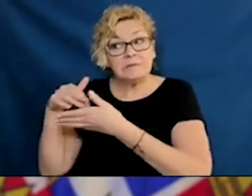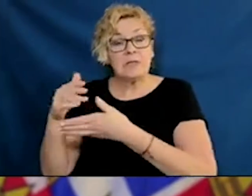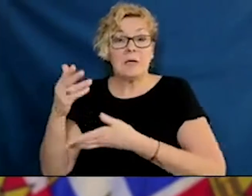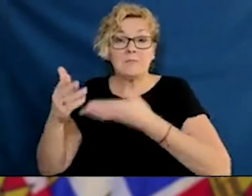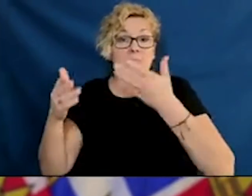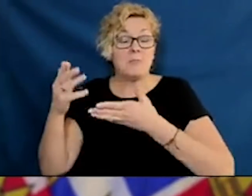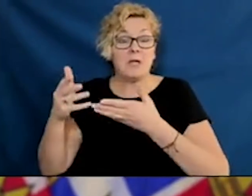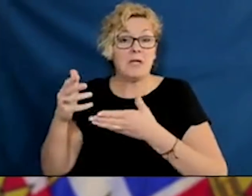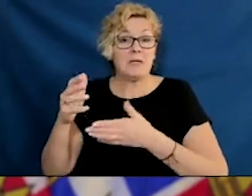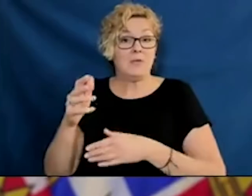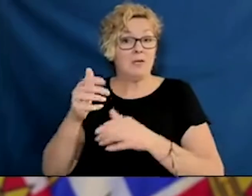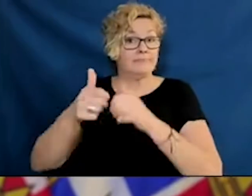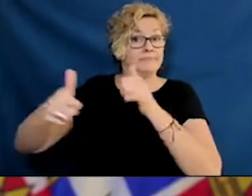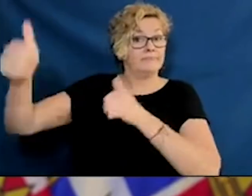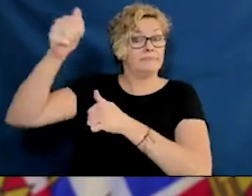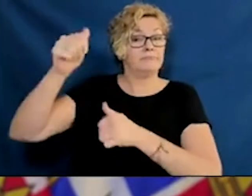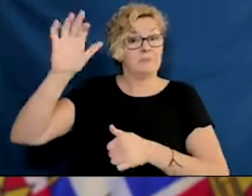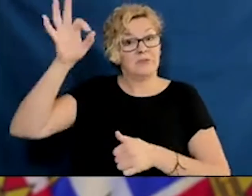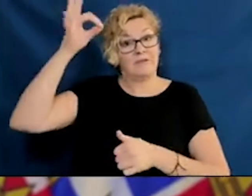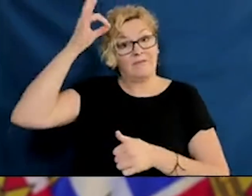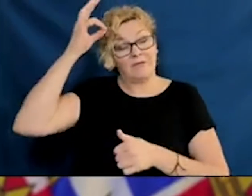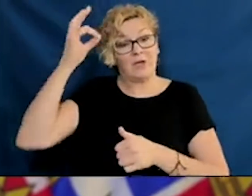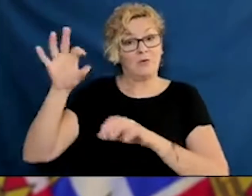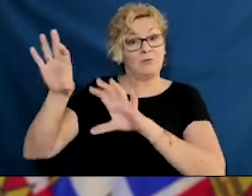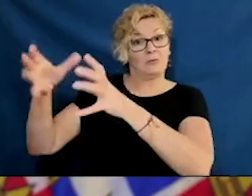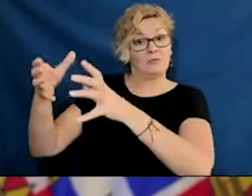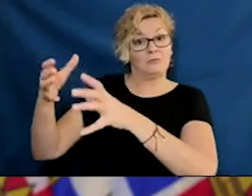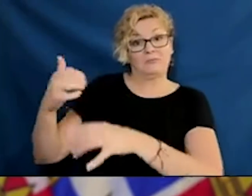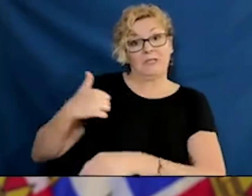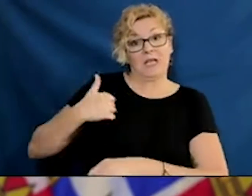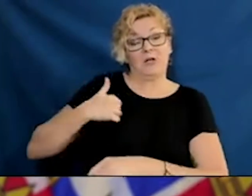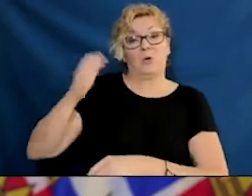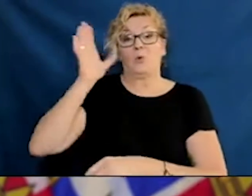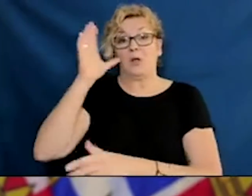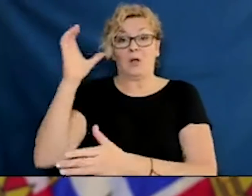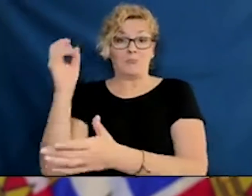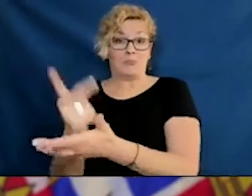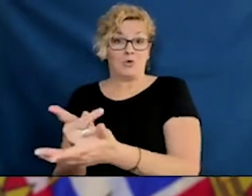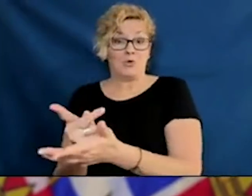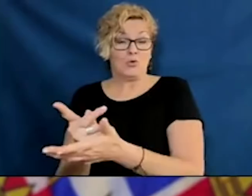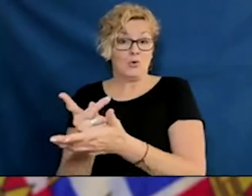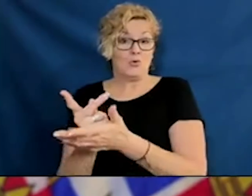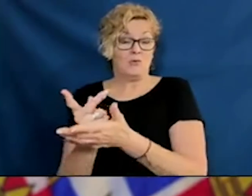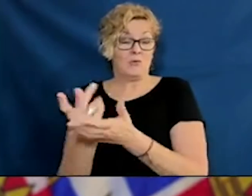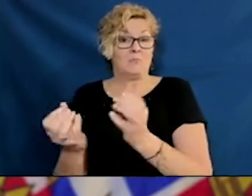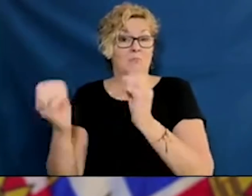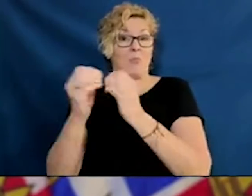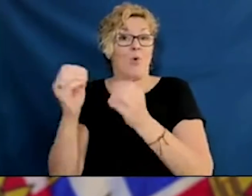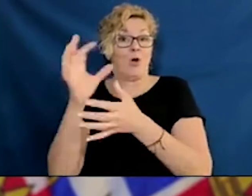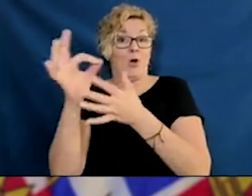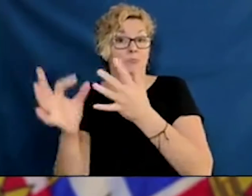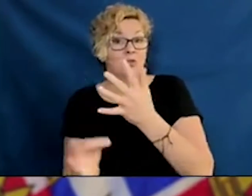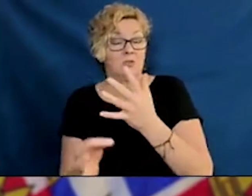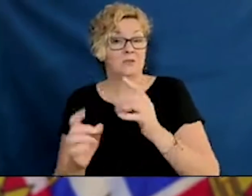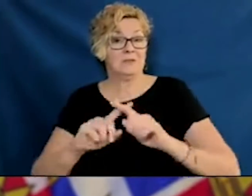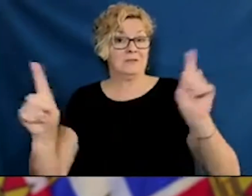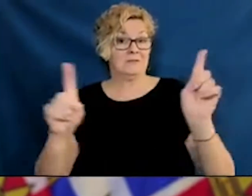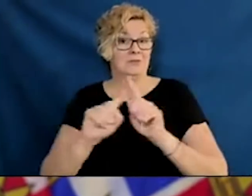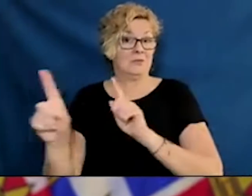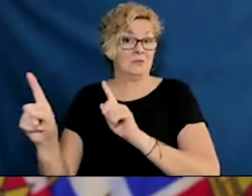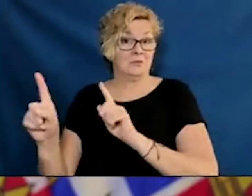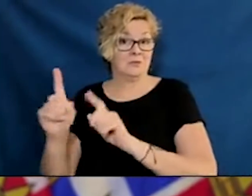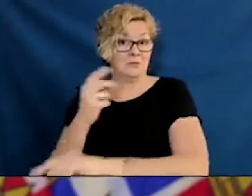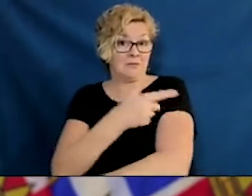it's important for us to maintain our precautions that we have in place so that